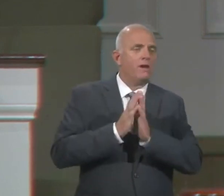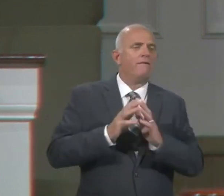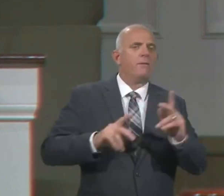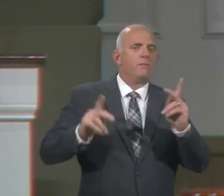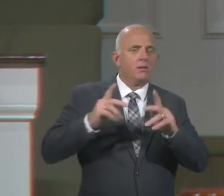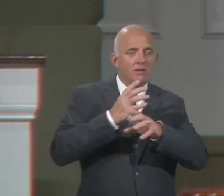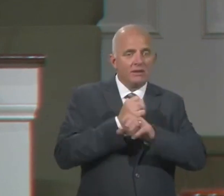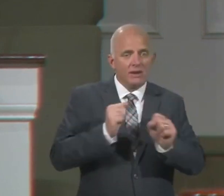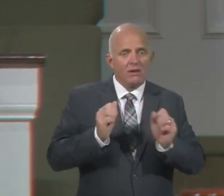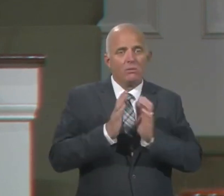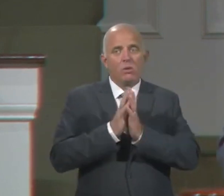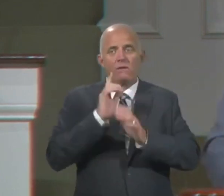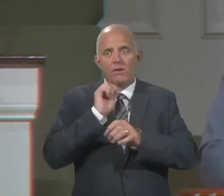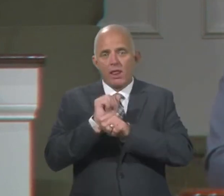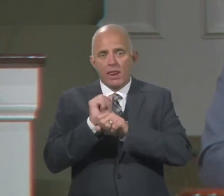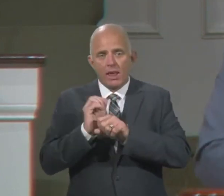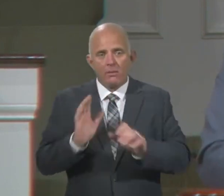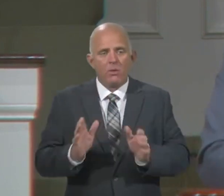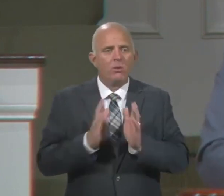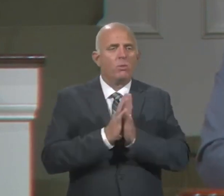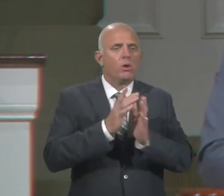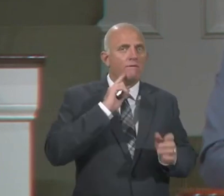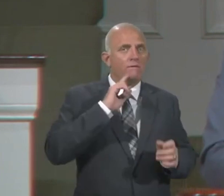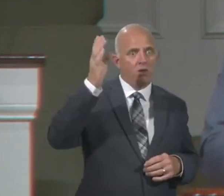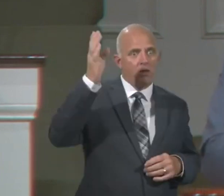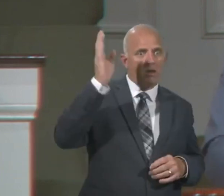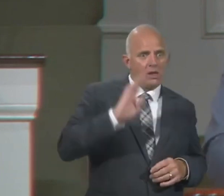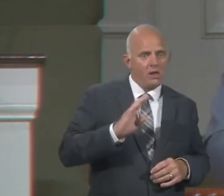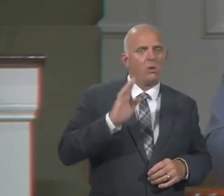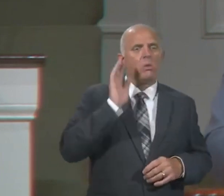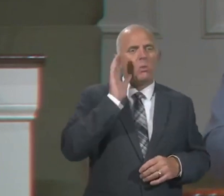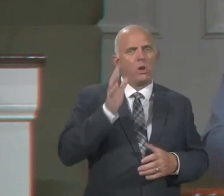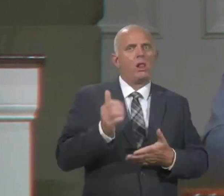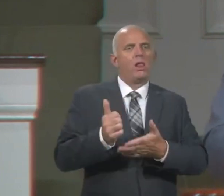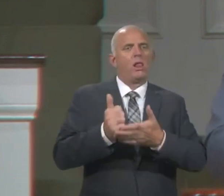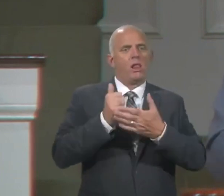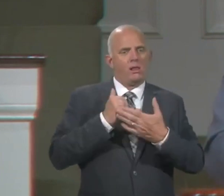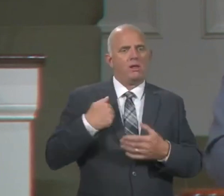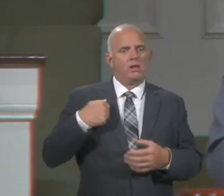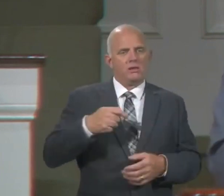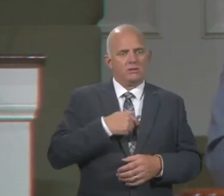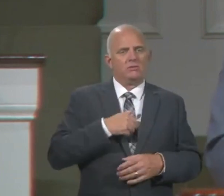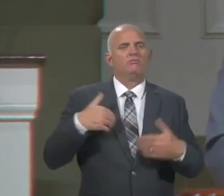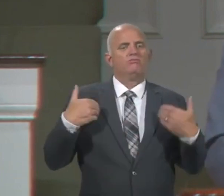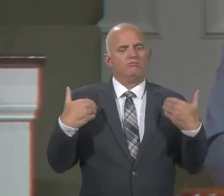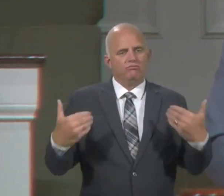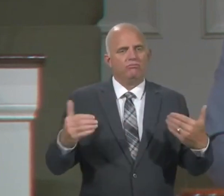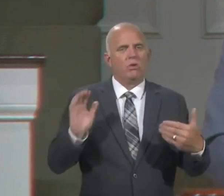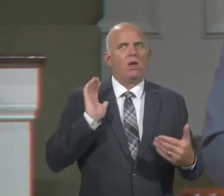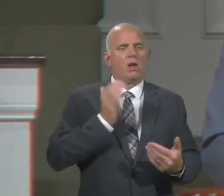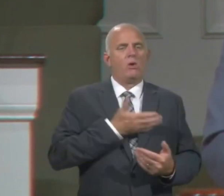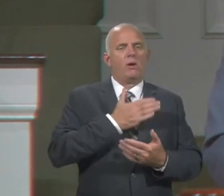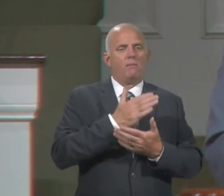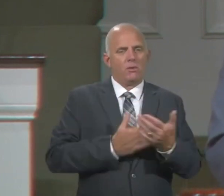pray for laborers, and we need to pray that God would help us do our part. Lord,